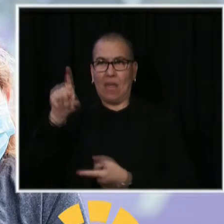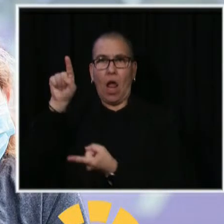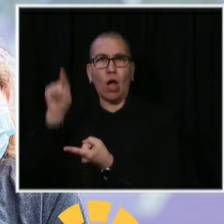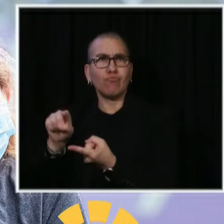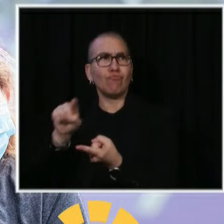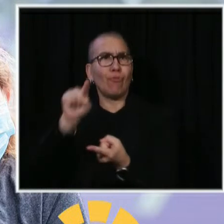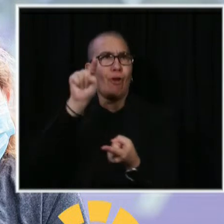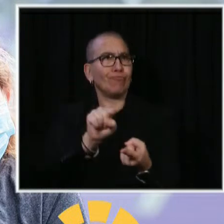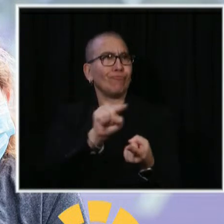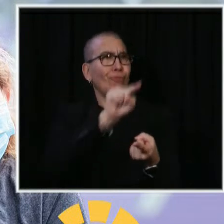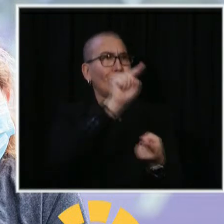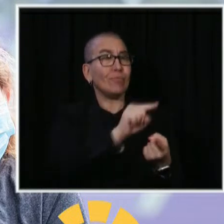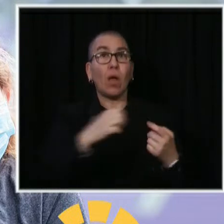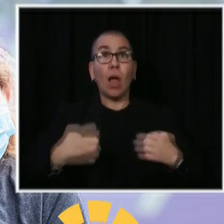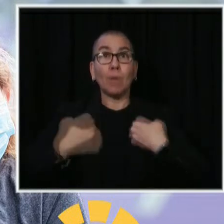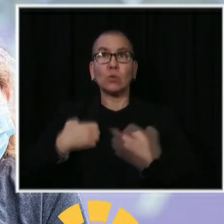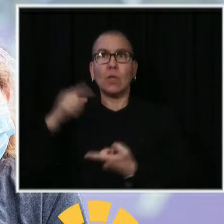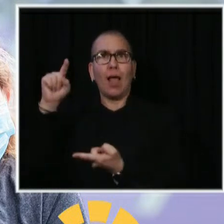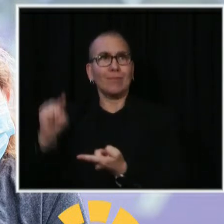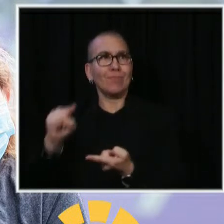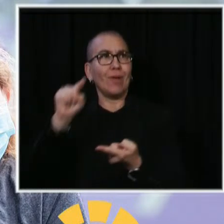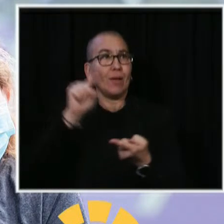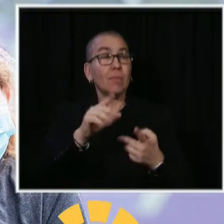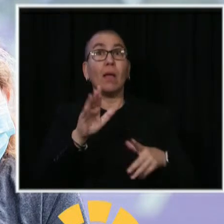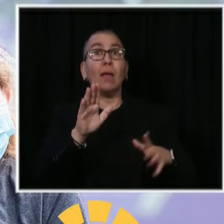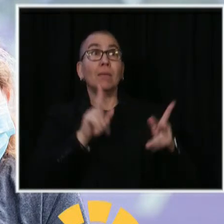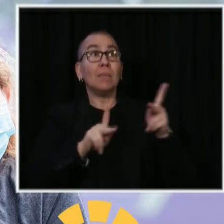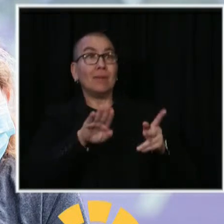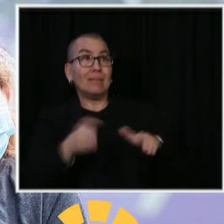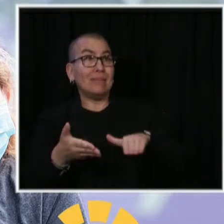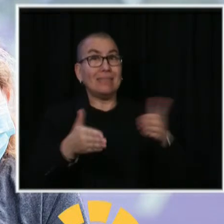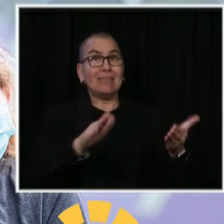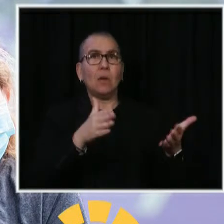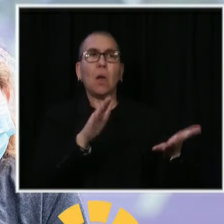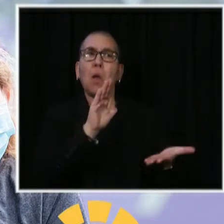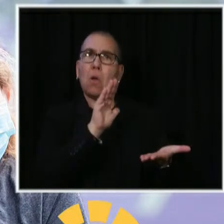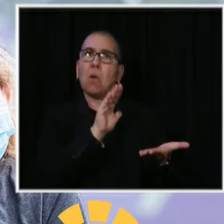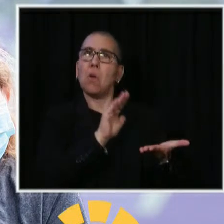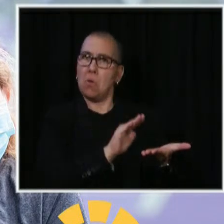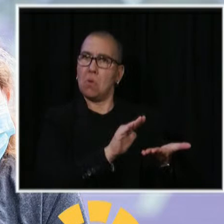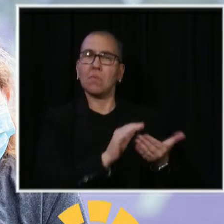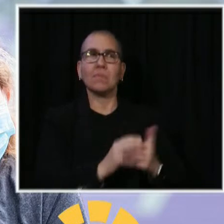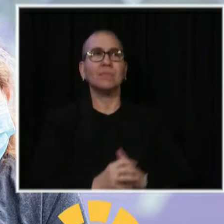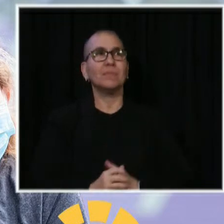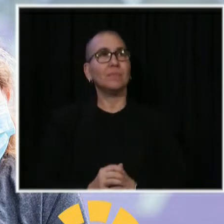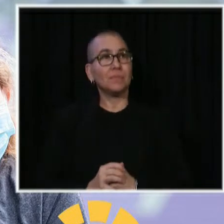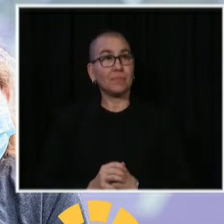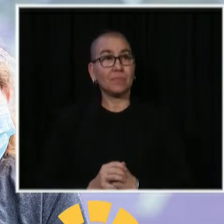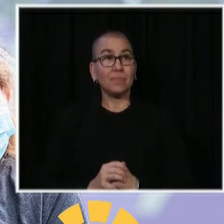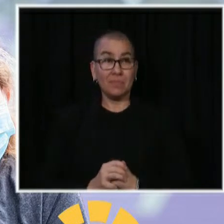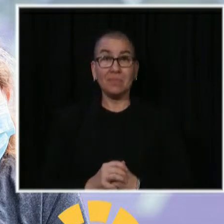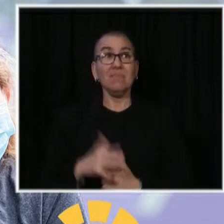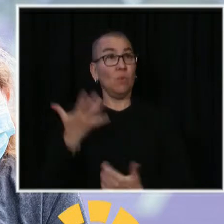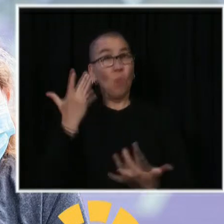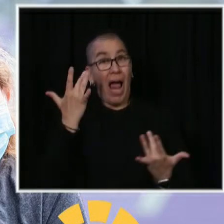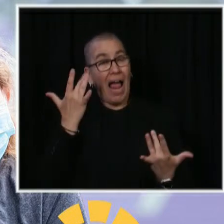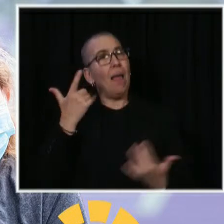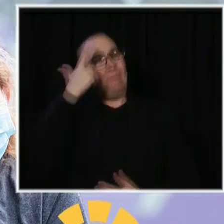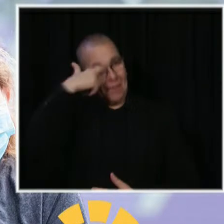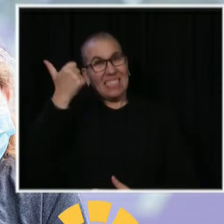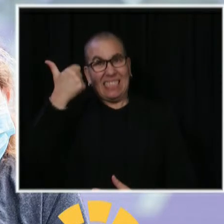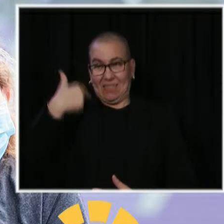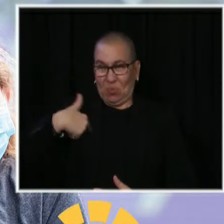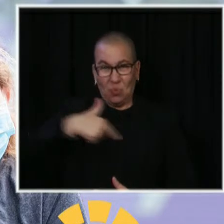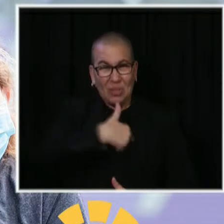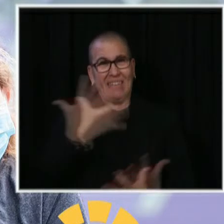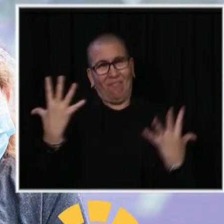the fewest deaths amongst all of the states and states of any size. Minnesota does incredibly well on that. That's because of all of that hard work of all